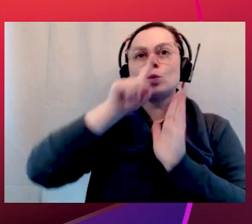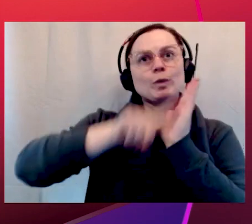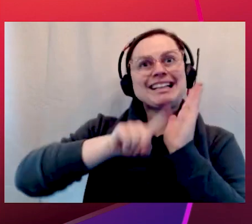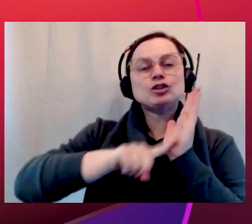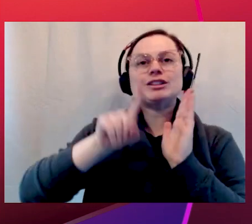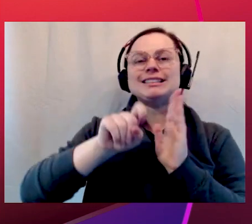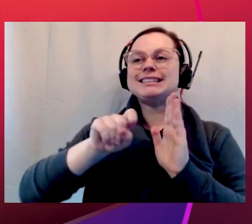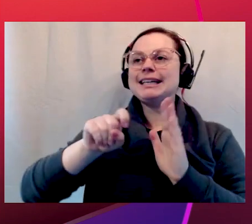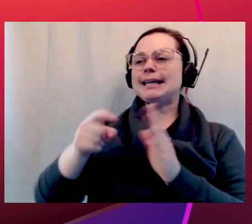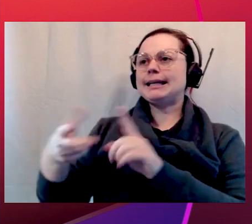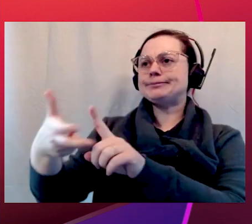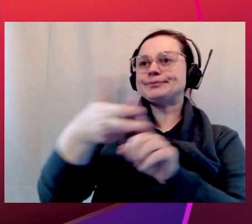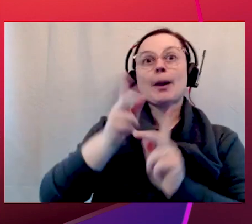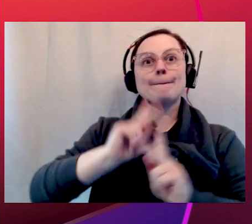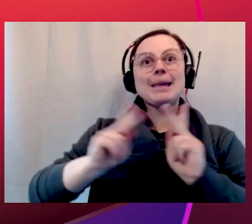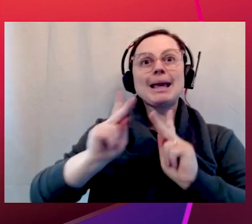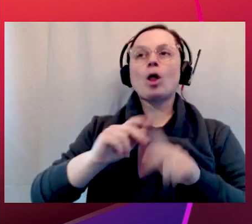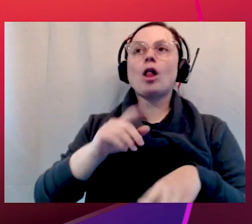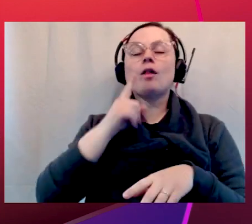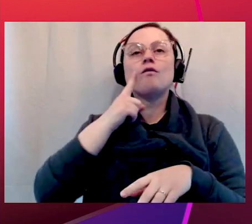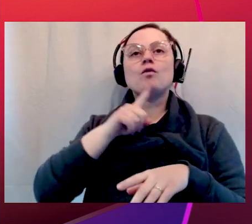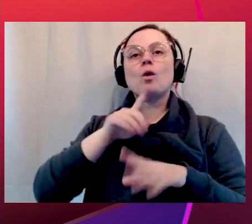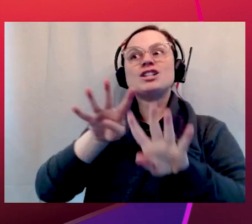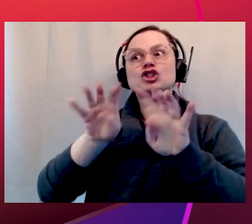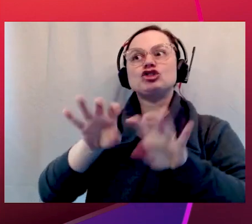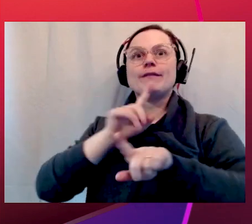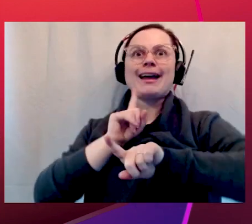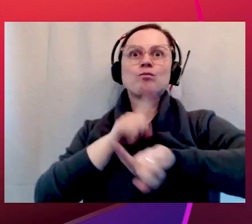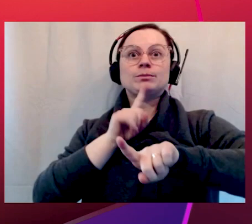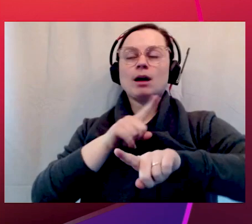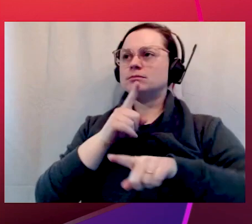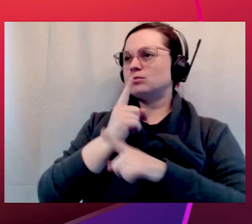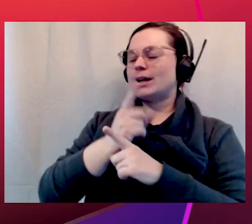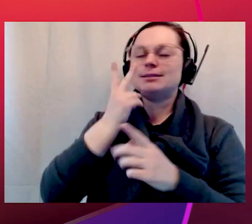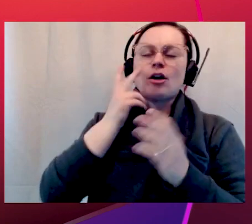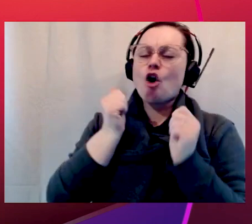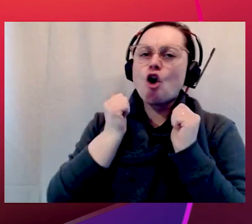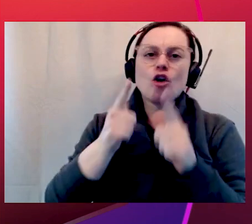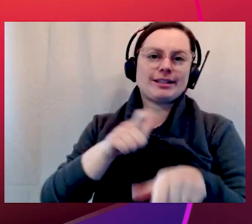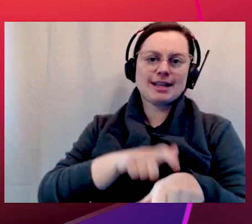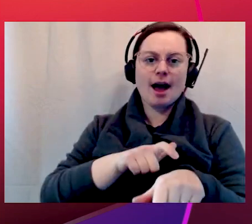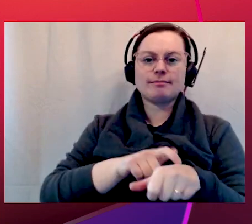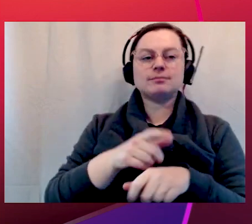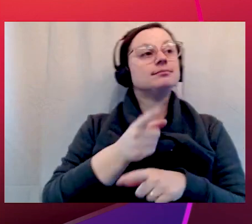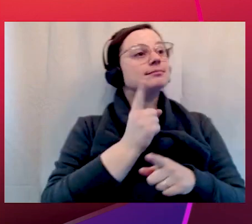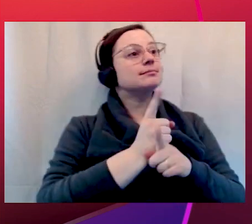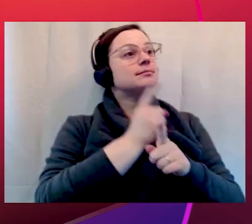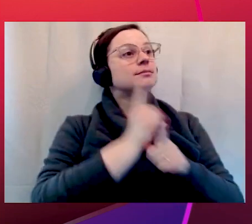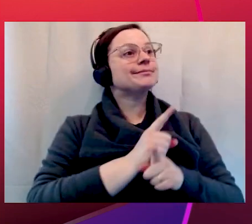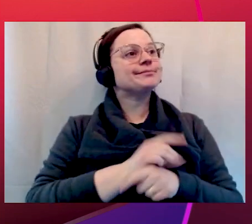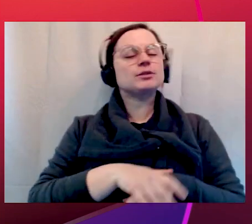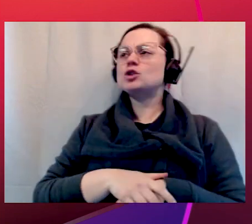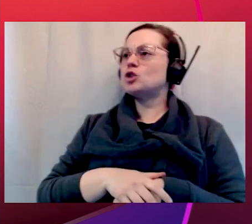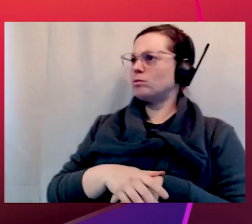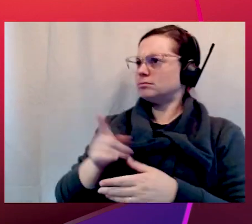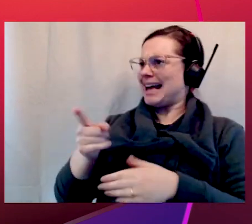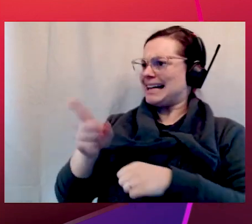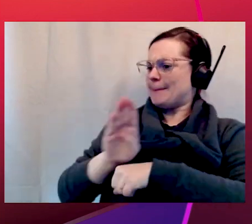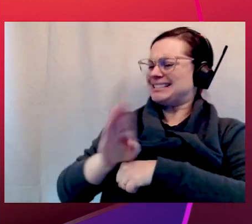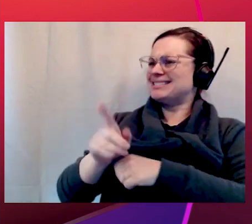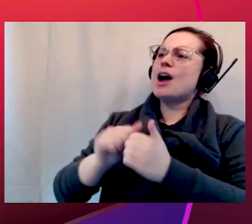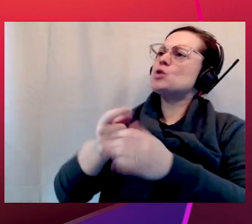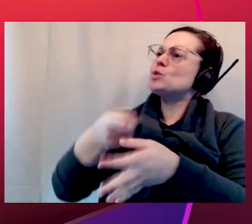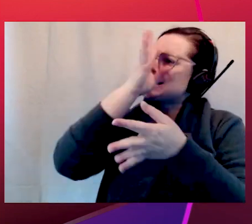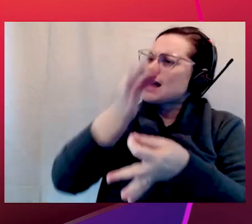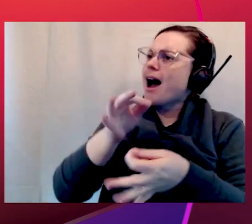answer a survey, right? That's I see that all the time, right? Uh-huh. How do you decide as a business that Amazon gift cards are the right incentive